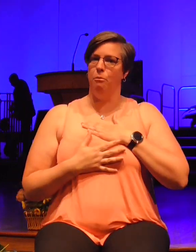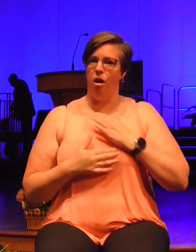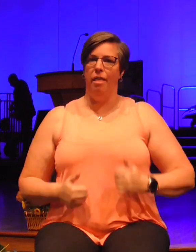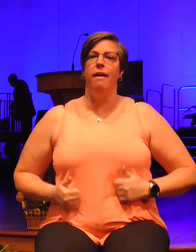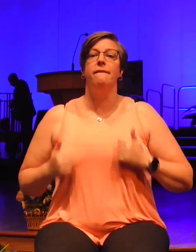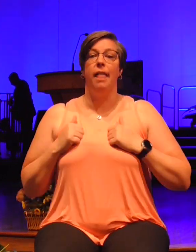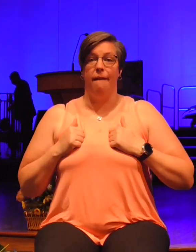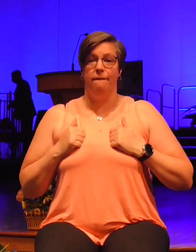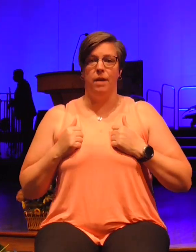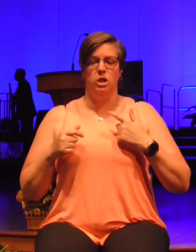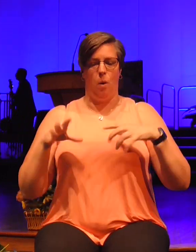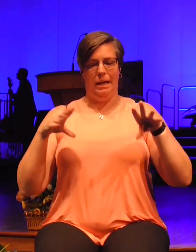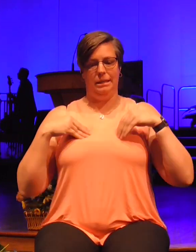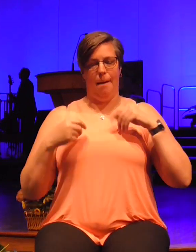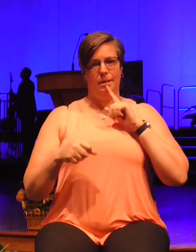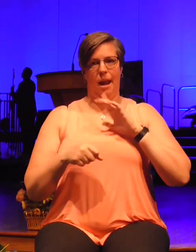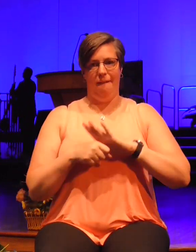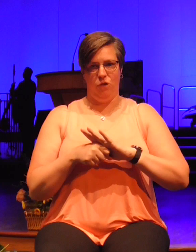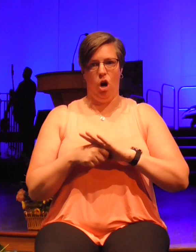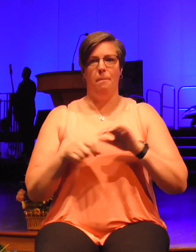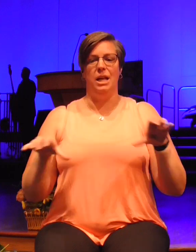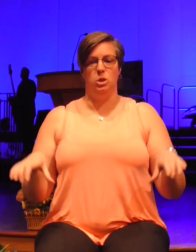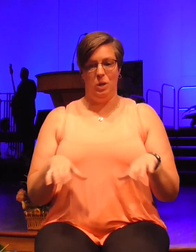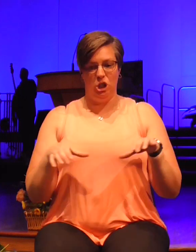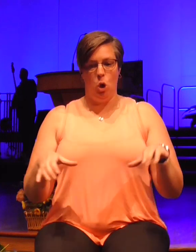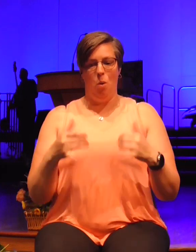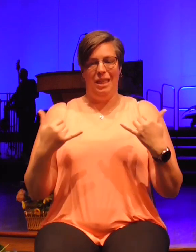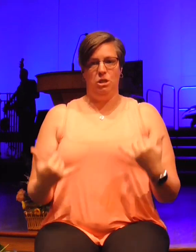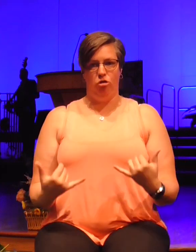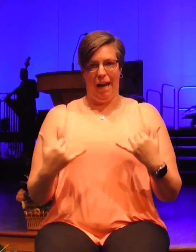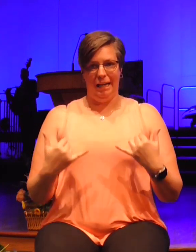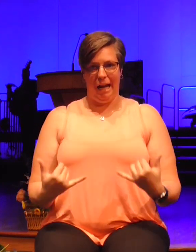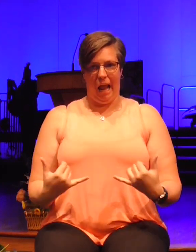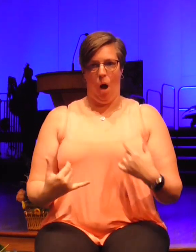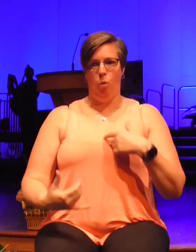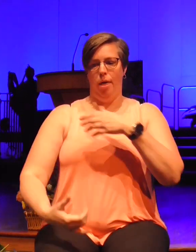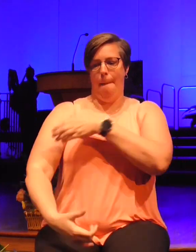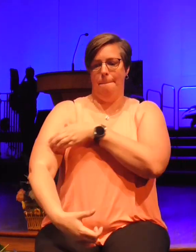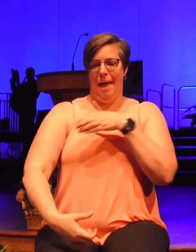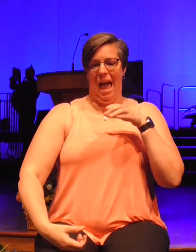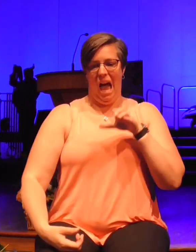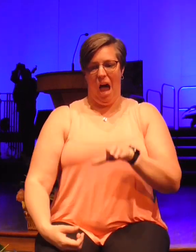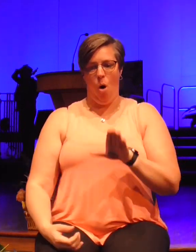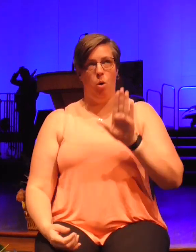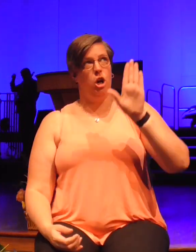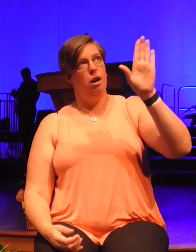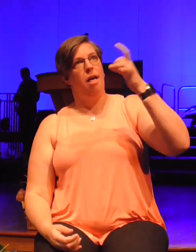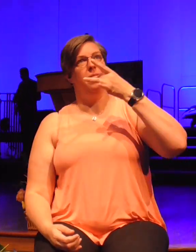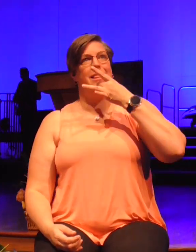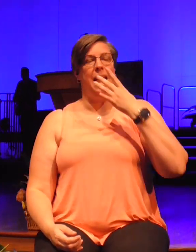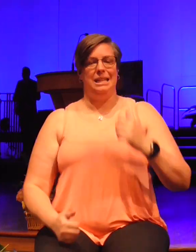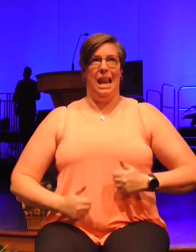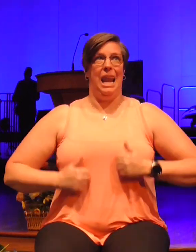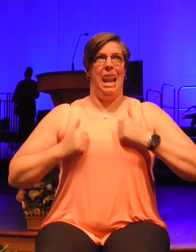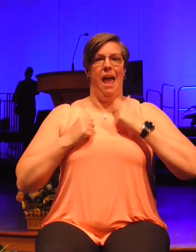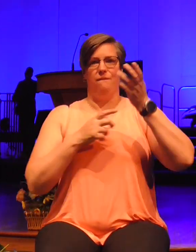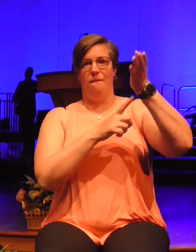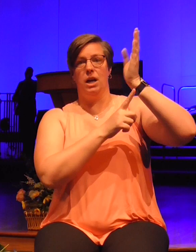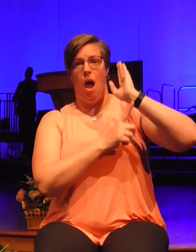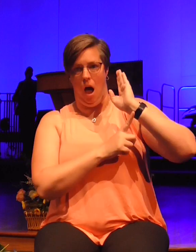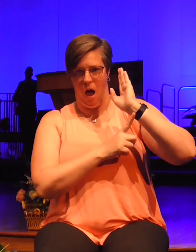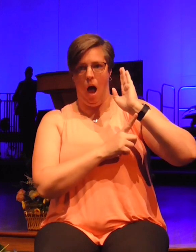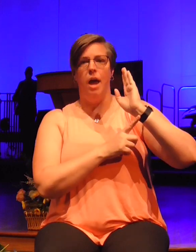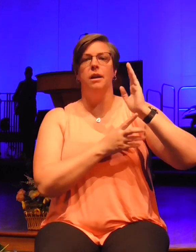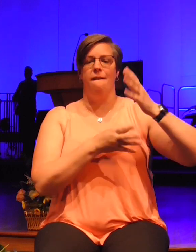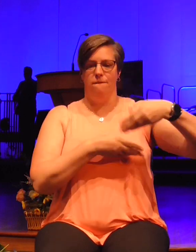I accept and affirm that as we do this, right here and right now, the power, the presence, the light, and the life that God is flows freely